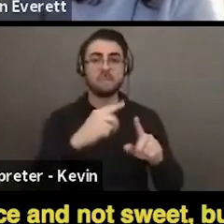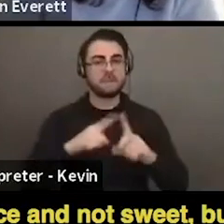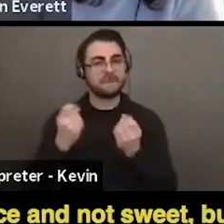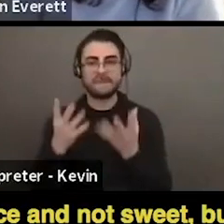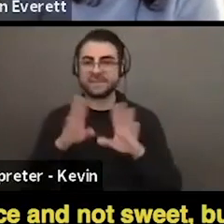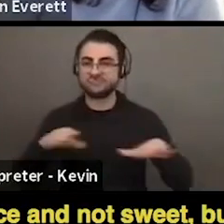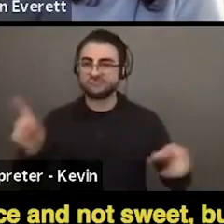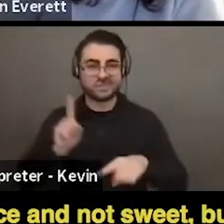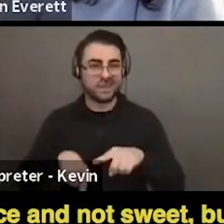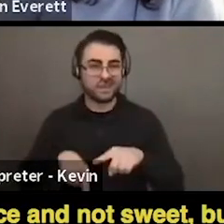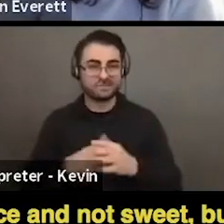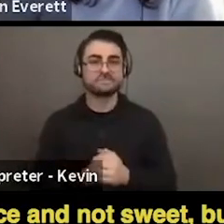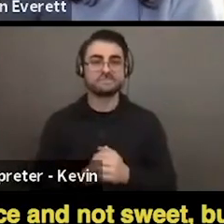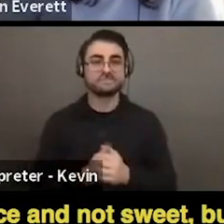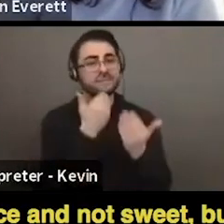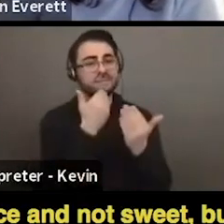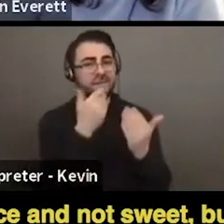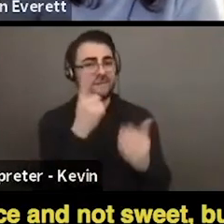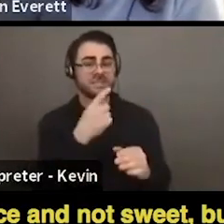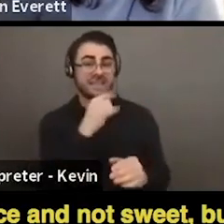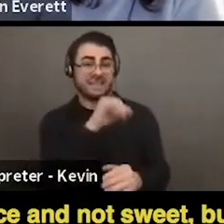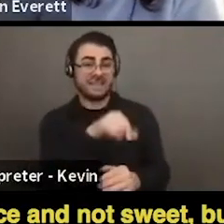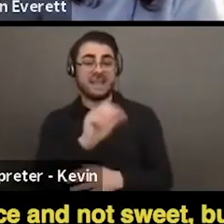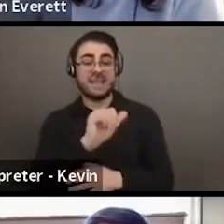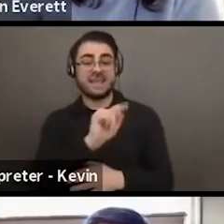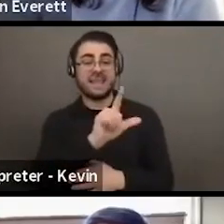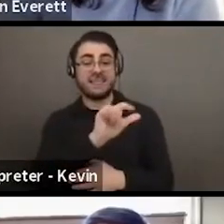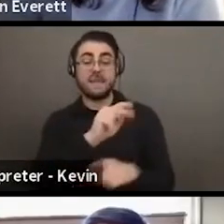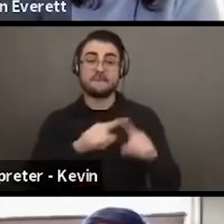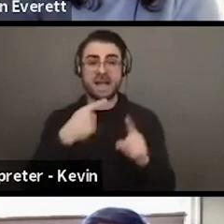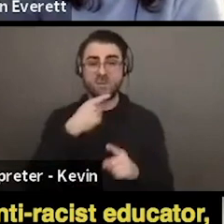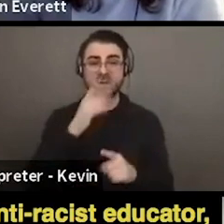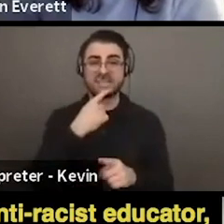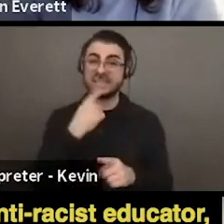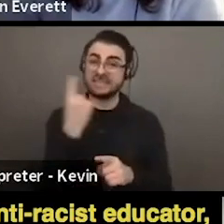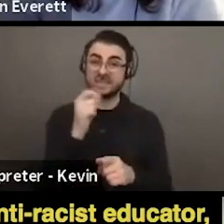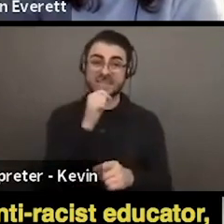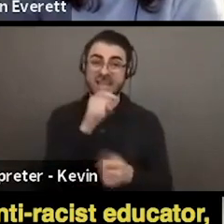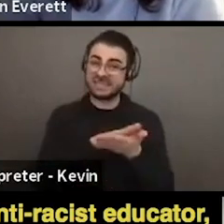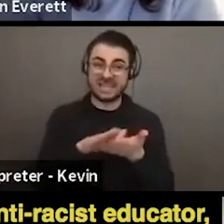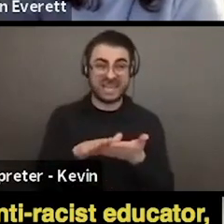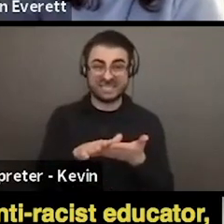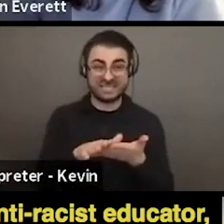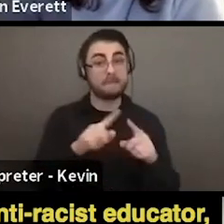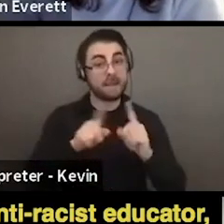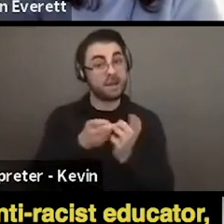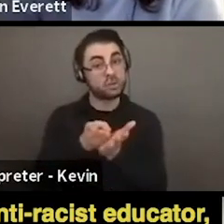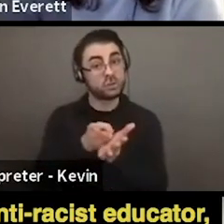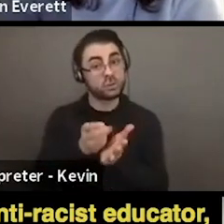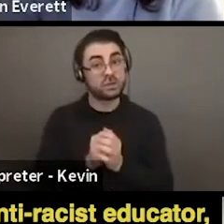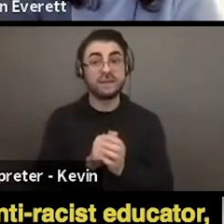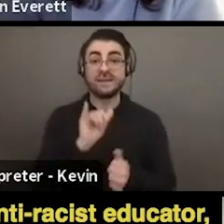I'm gonna say something that's not nice and not sweet, but it's true. If you're not evolving into